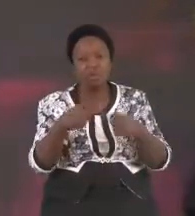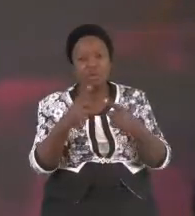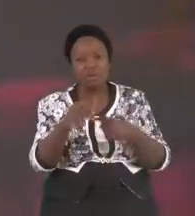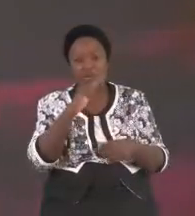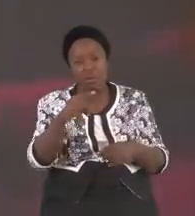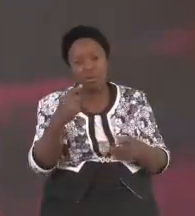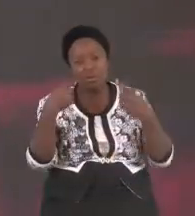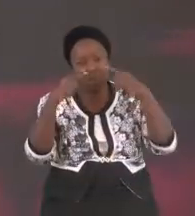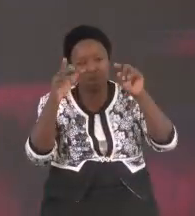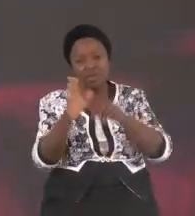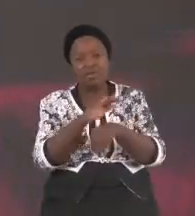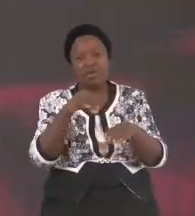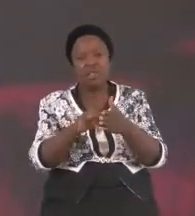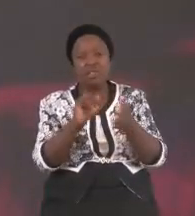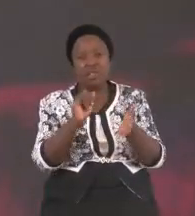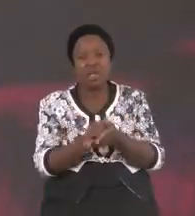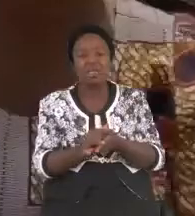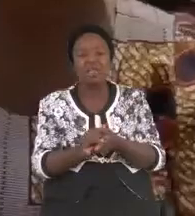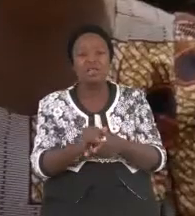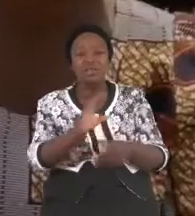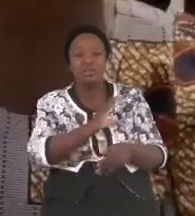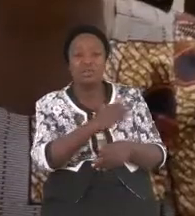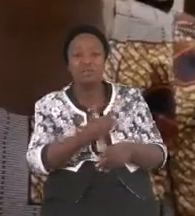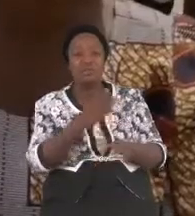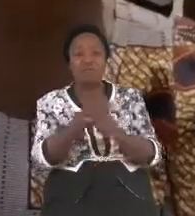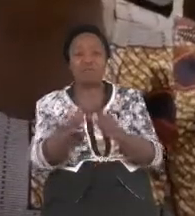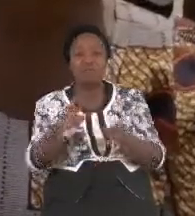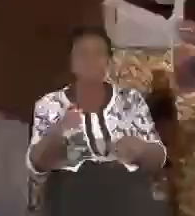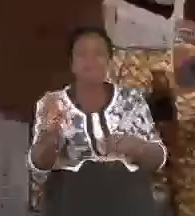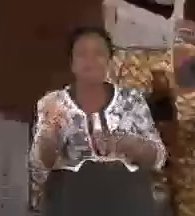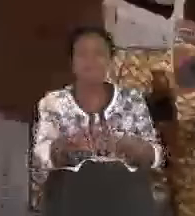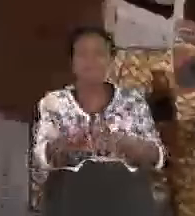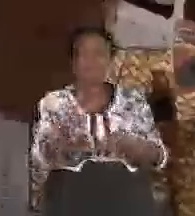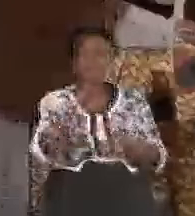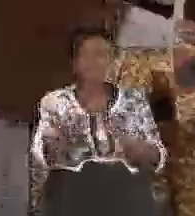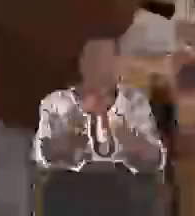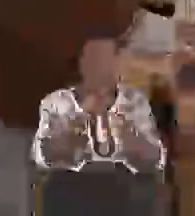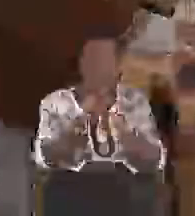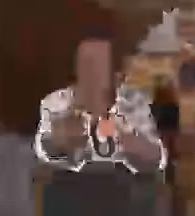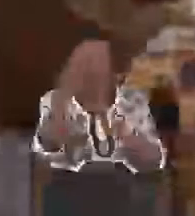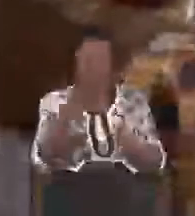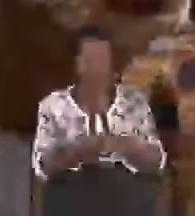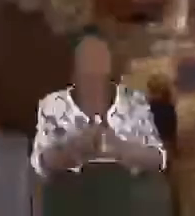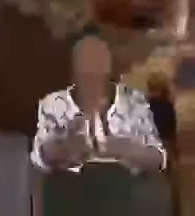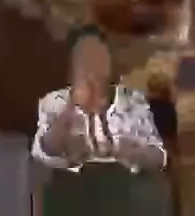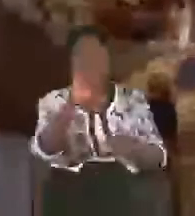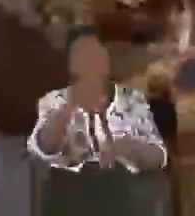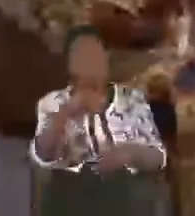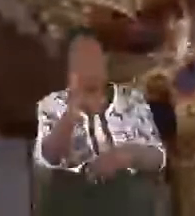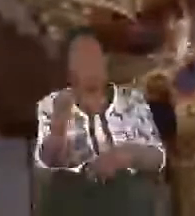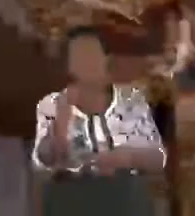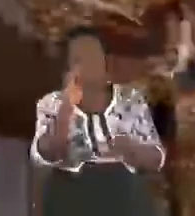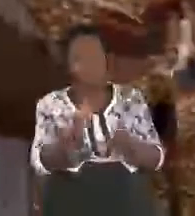soul winning business in Jesus' name. Now chapter 21, John chapter